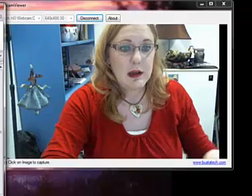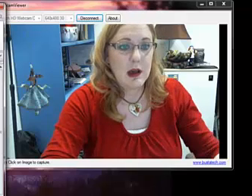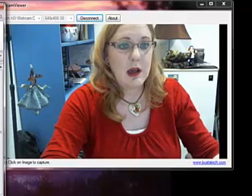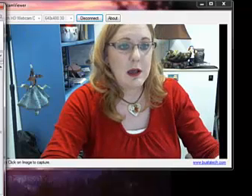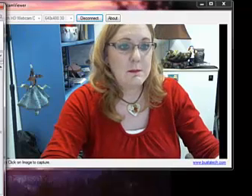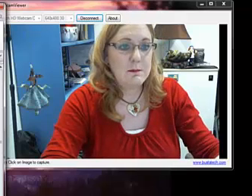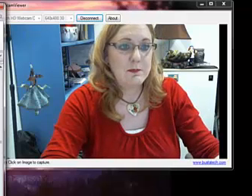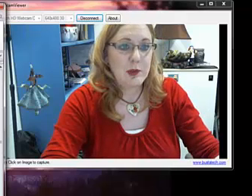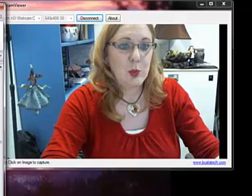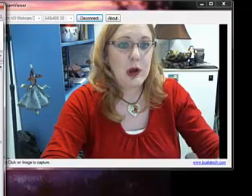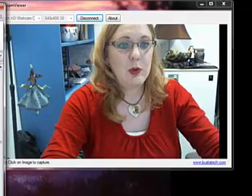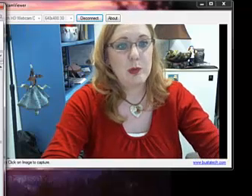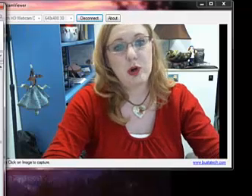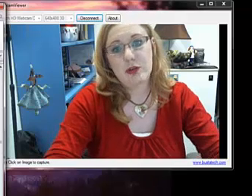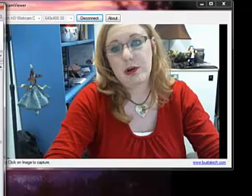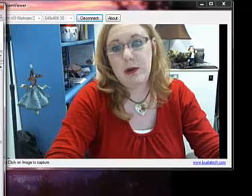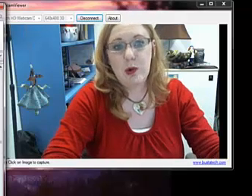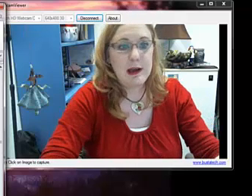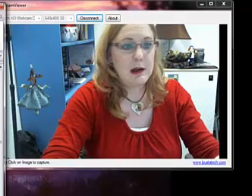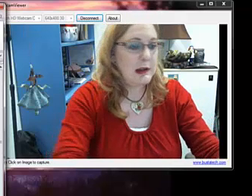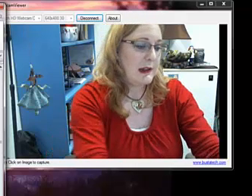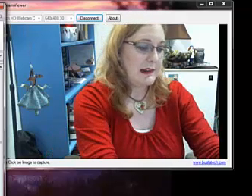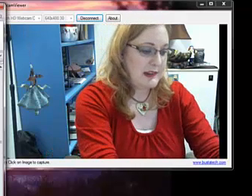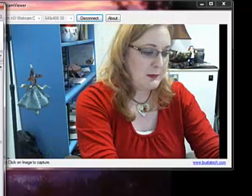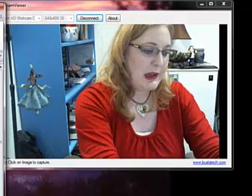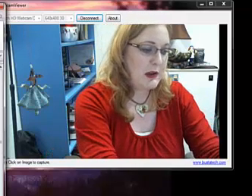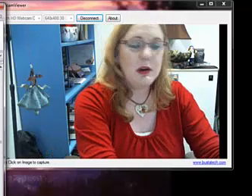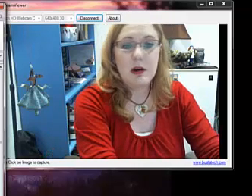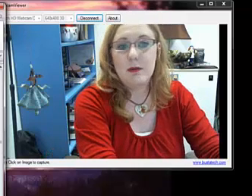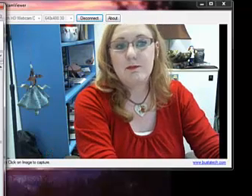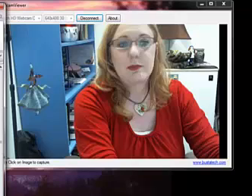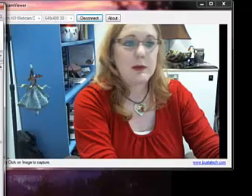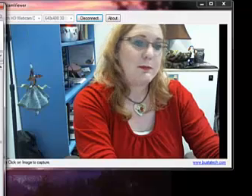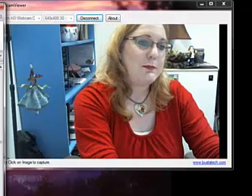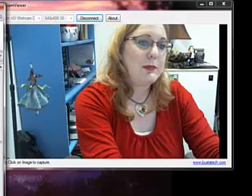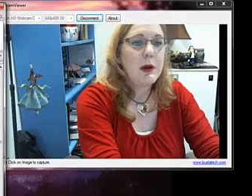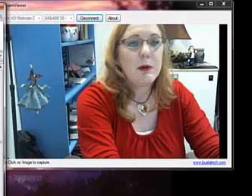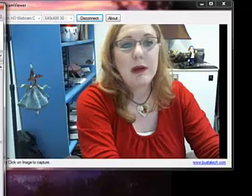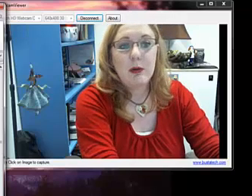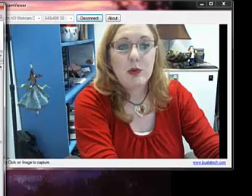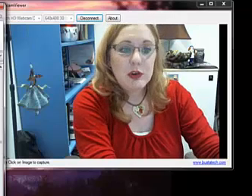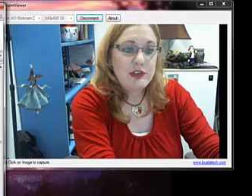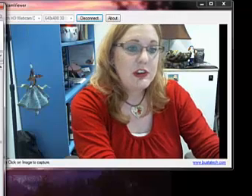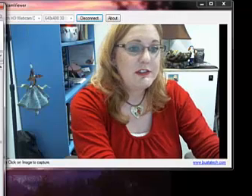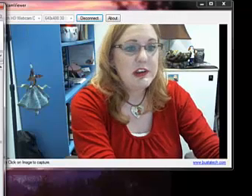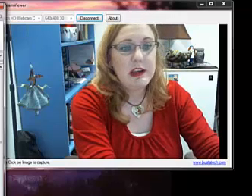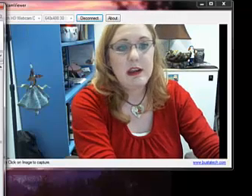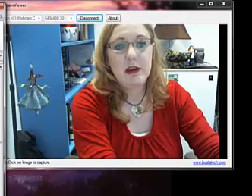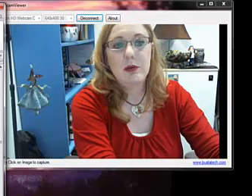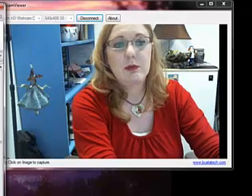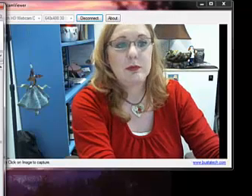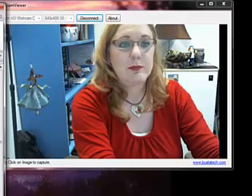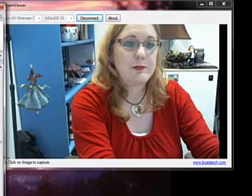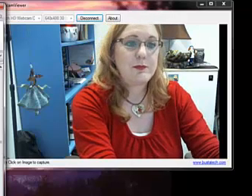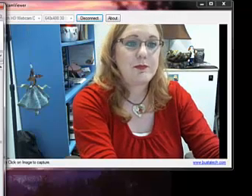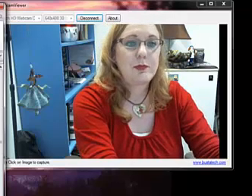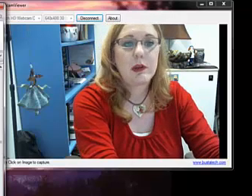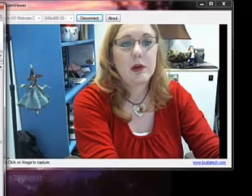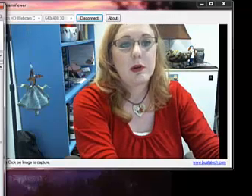okay, what worked really well? Let's say I'm like, my role shifting